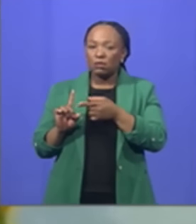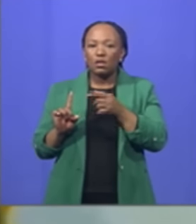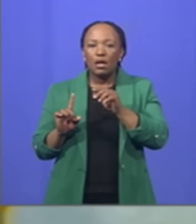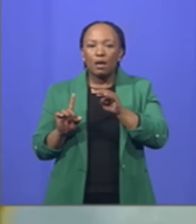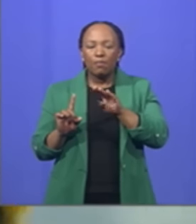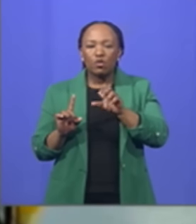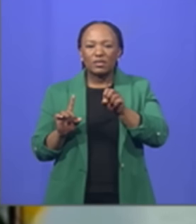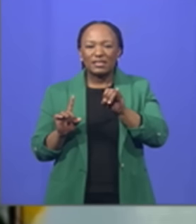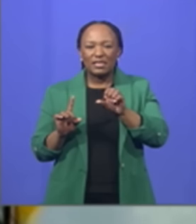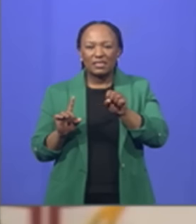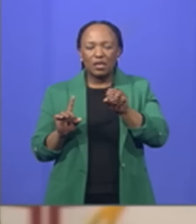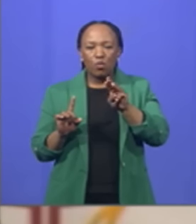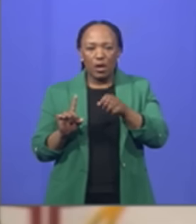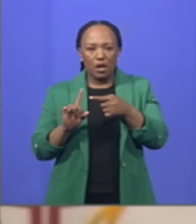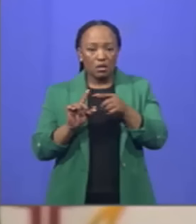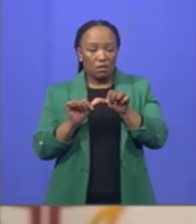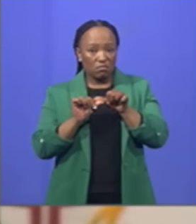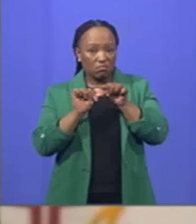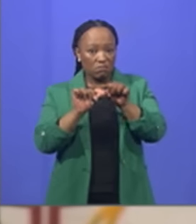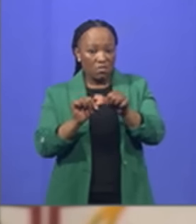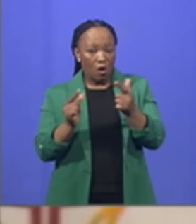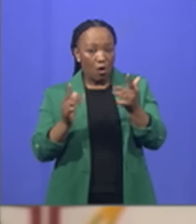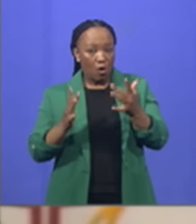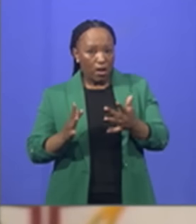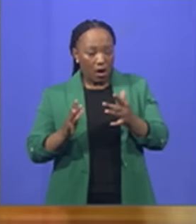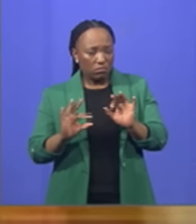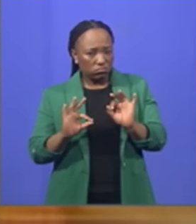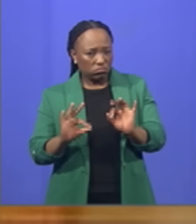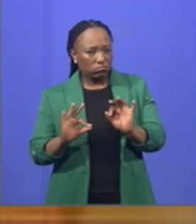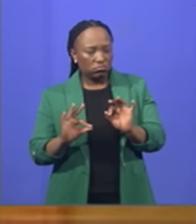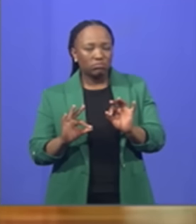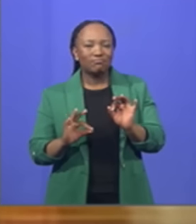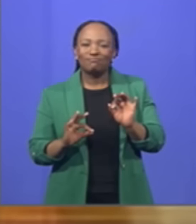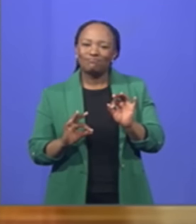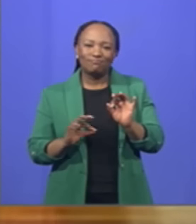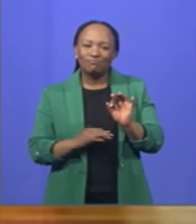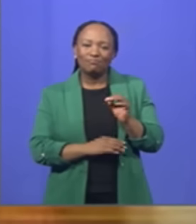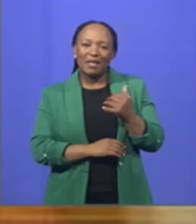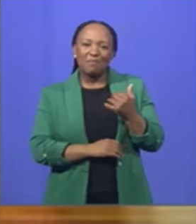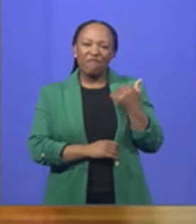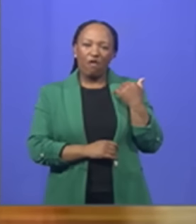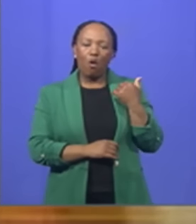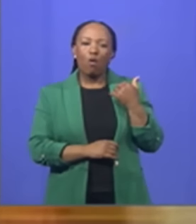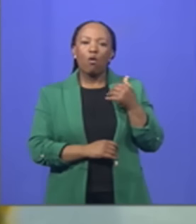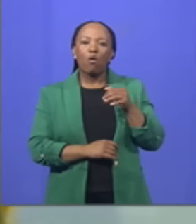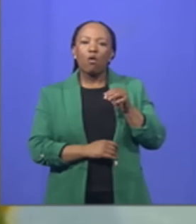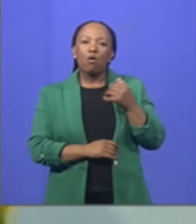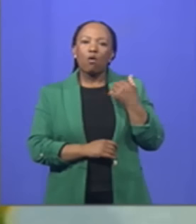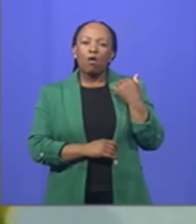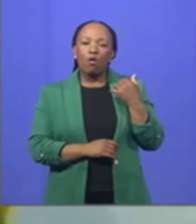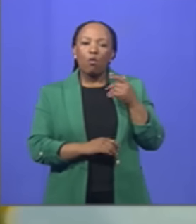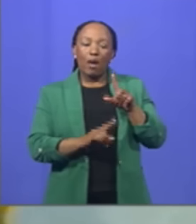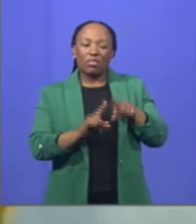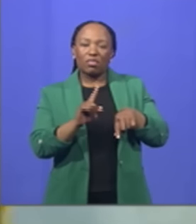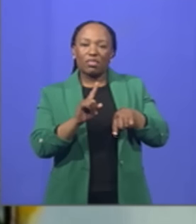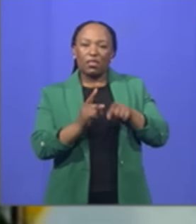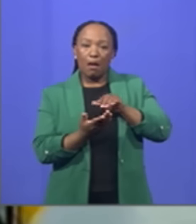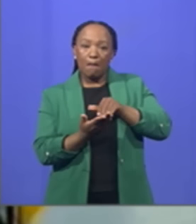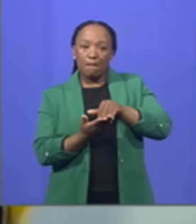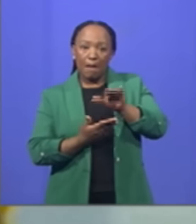motho wa maleba go ka tšwela pele go ba moemedi wa semolao. Seo se tla morago ga ge Mkhwebana a tlošitšwe ka kantorong morago ga komiti